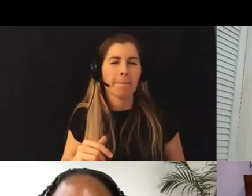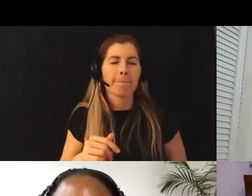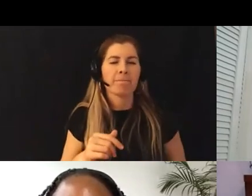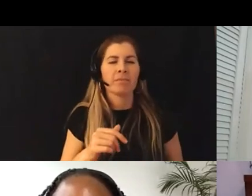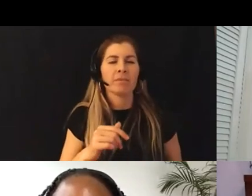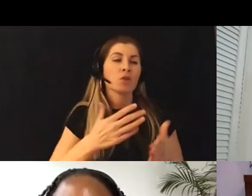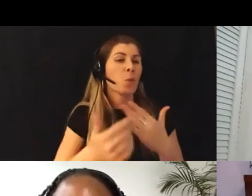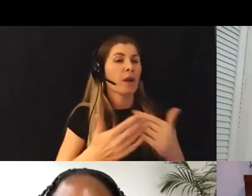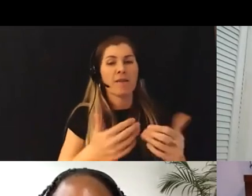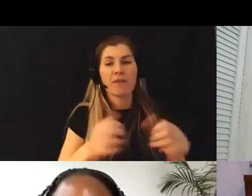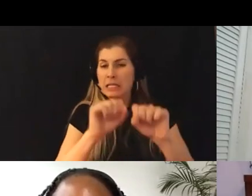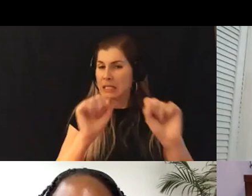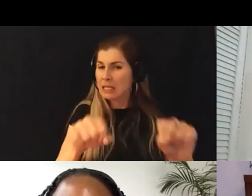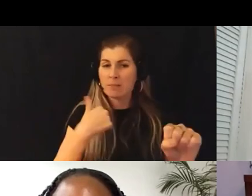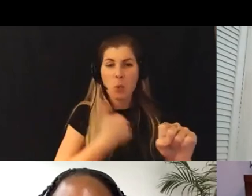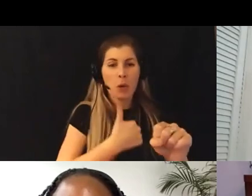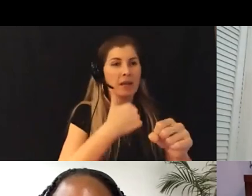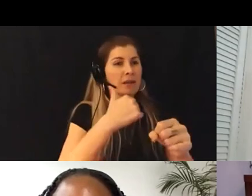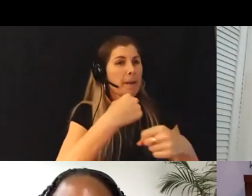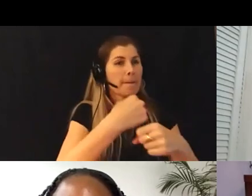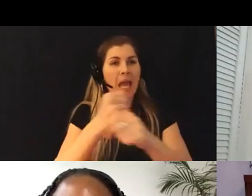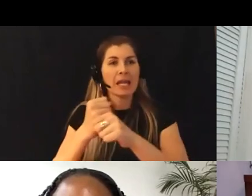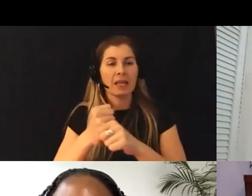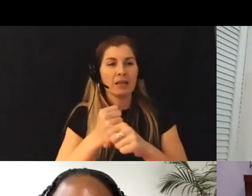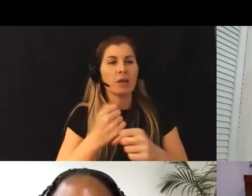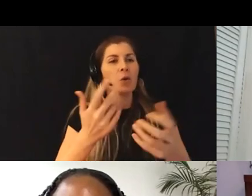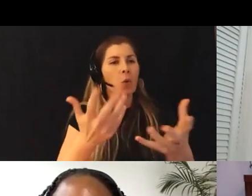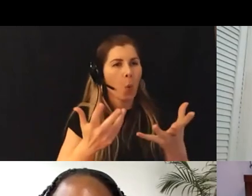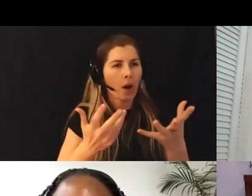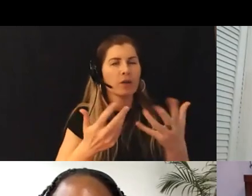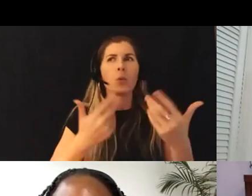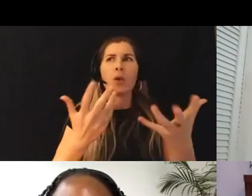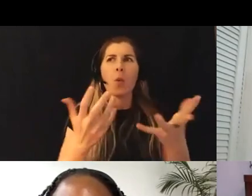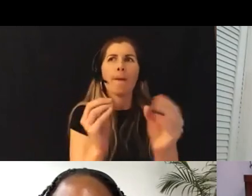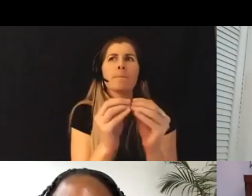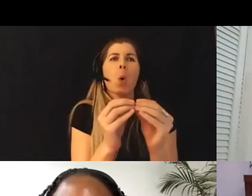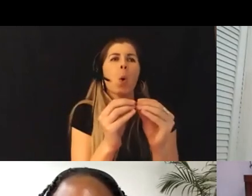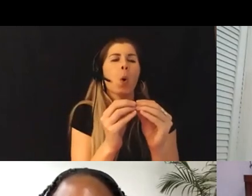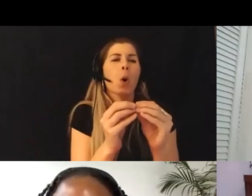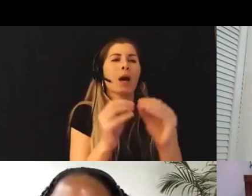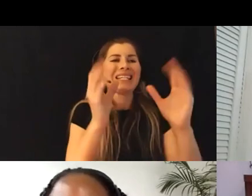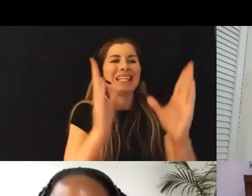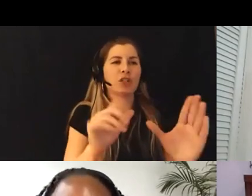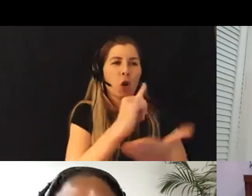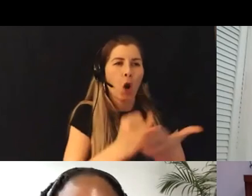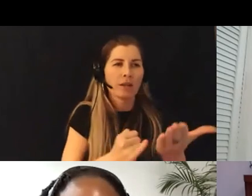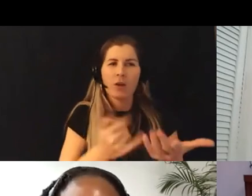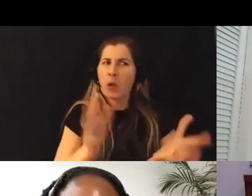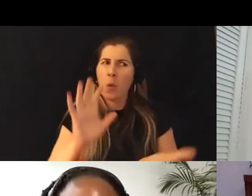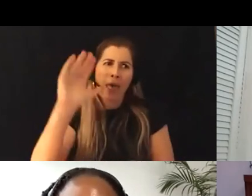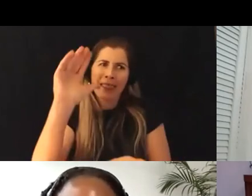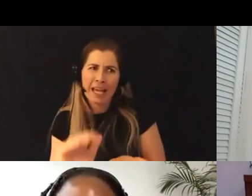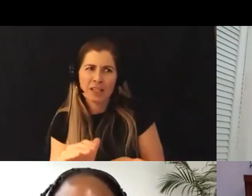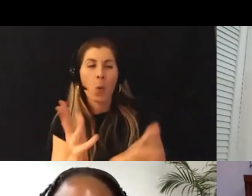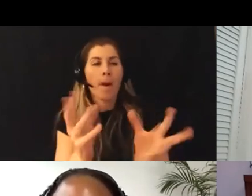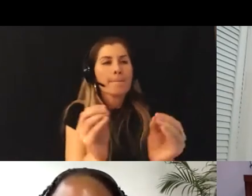whatever systems we're creating, you know, we want to make sure that we want to invite more. I want more teaching artists, not less, right? I want more